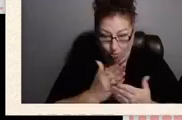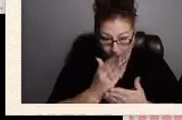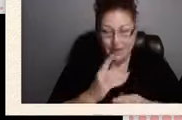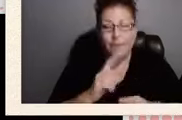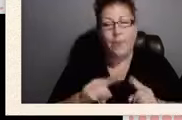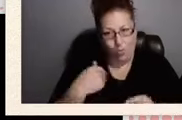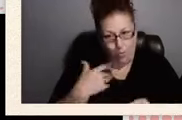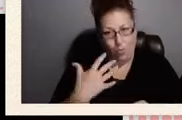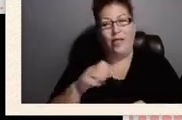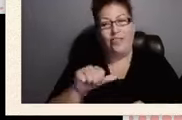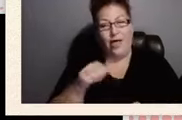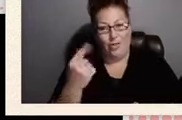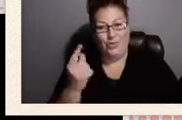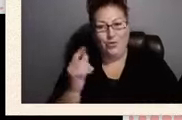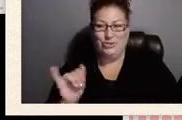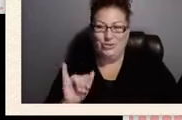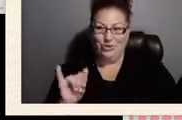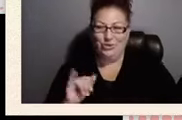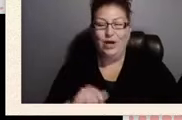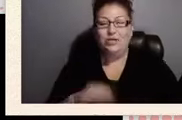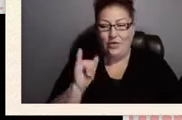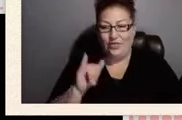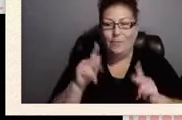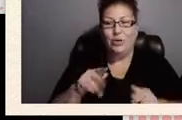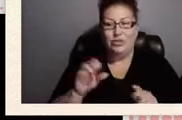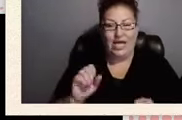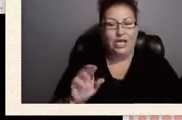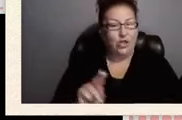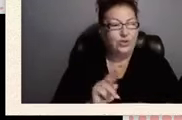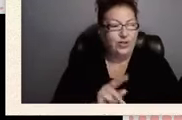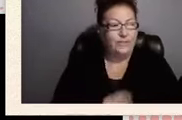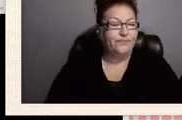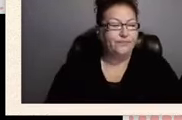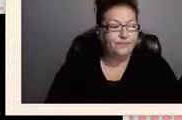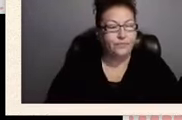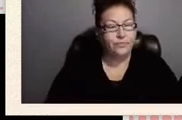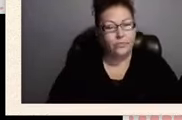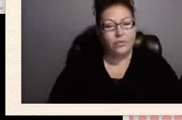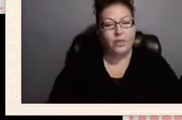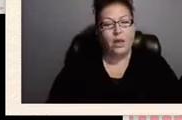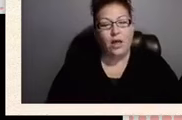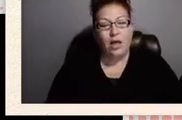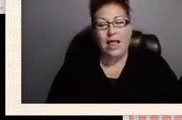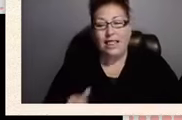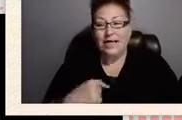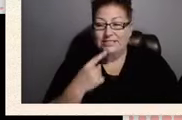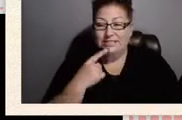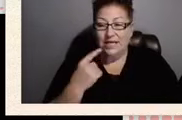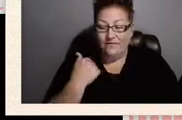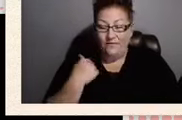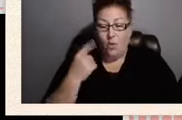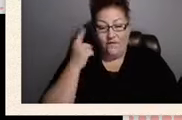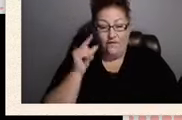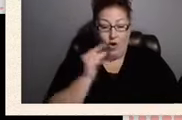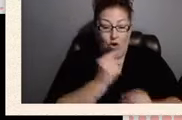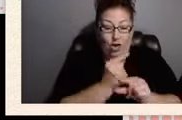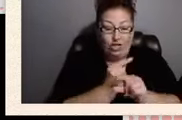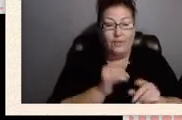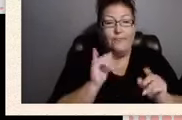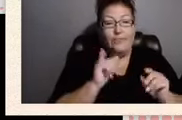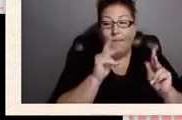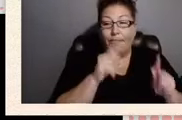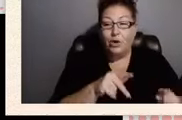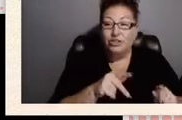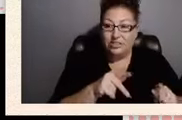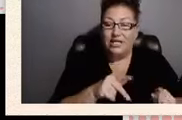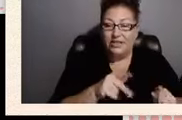person can exercise them. And as I said before, under guardianship, the person is found incapacitated. For